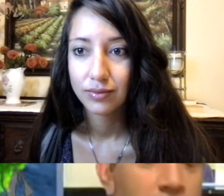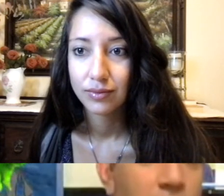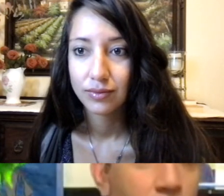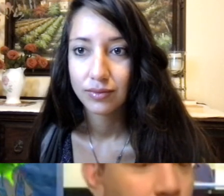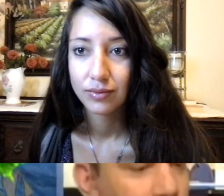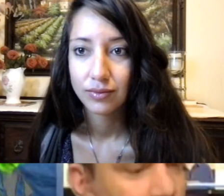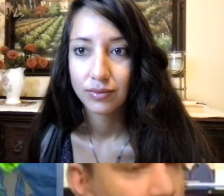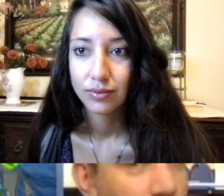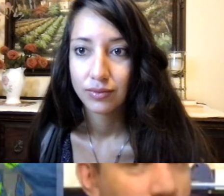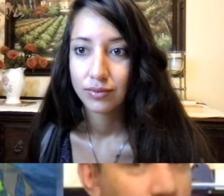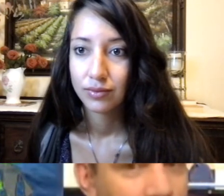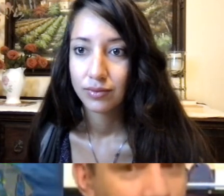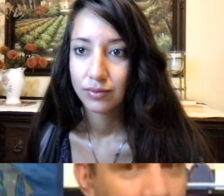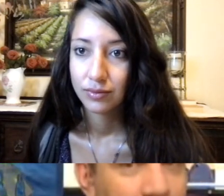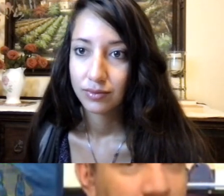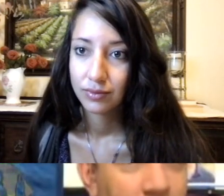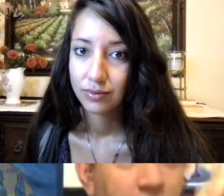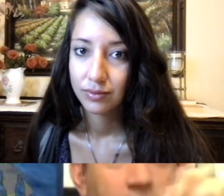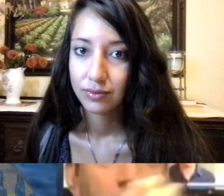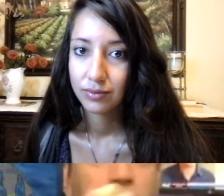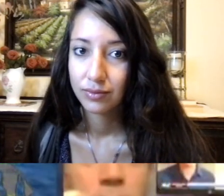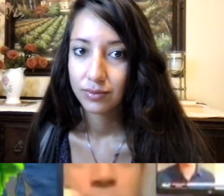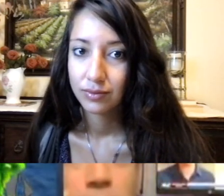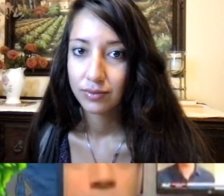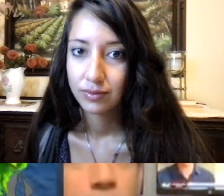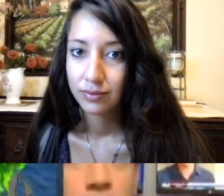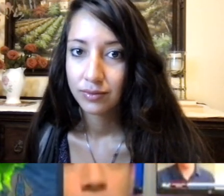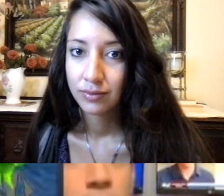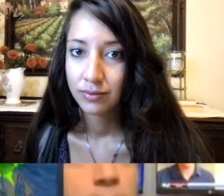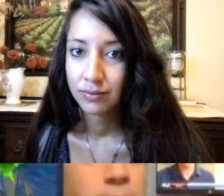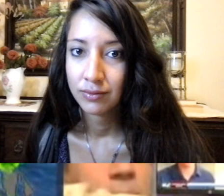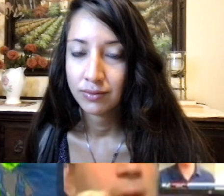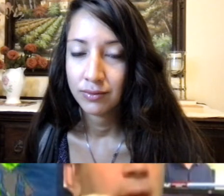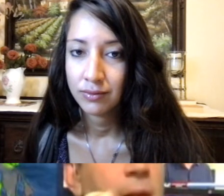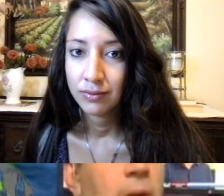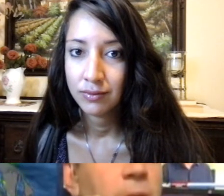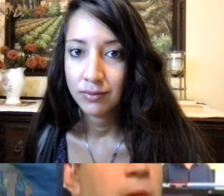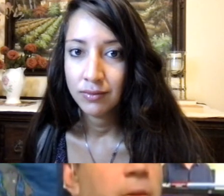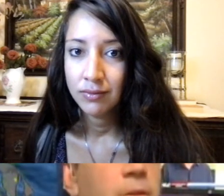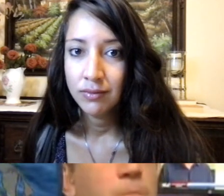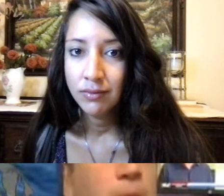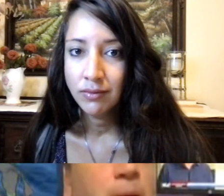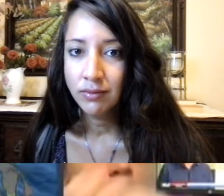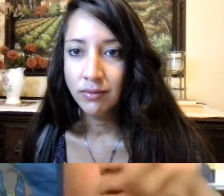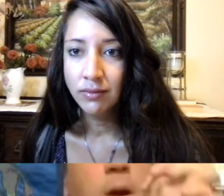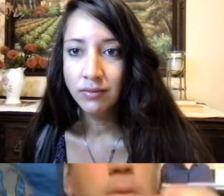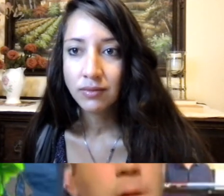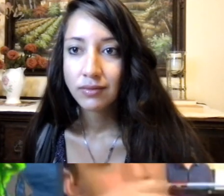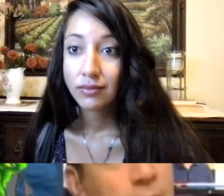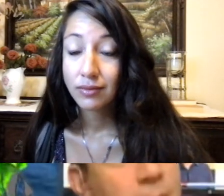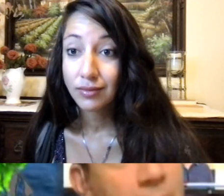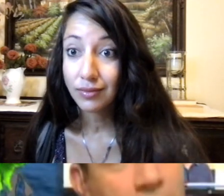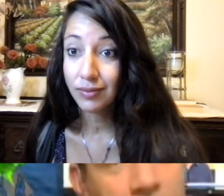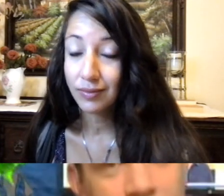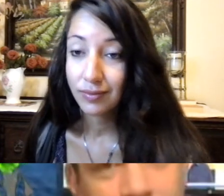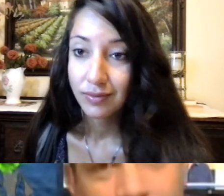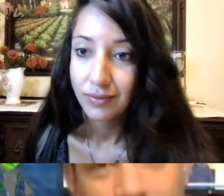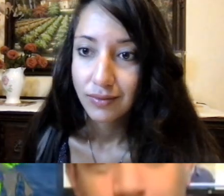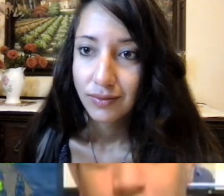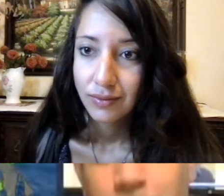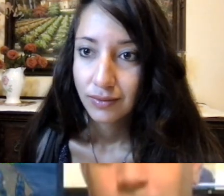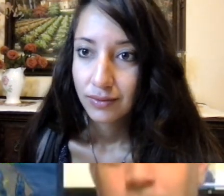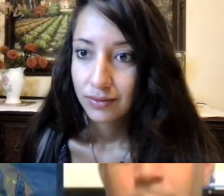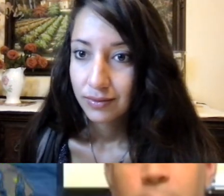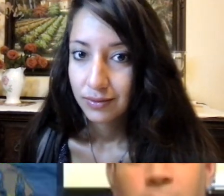that, you know, you're doing the arm wrestle and it's leading. You're going to lose, but no. You come back.